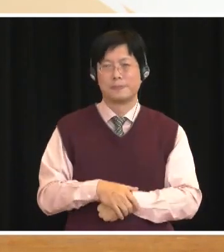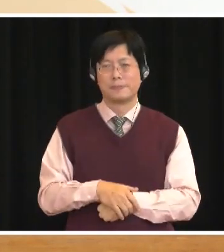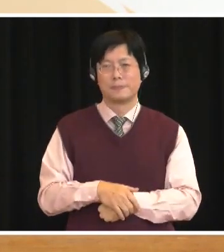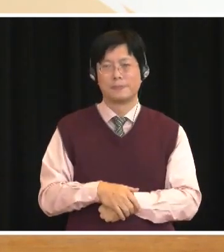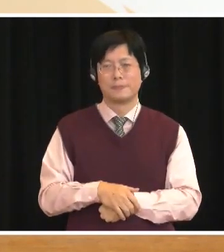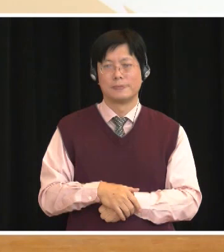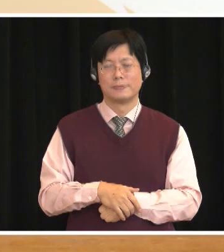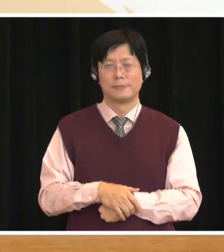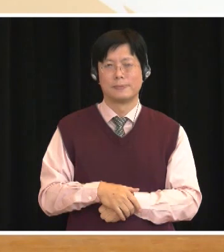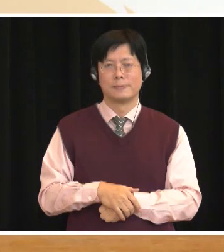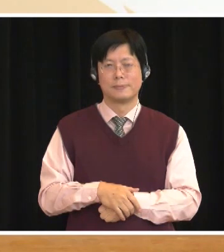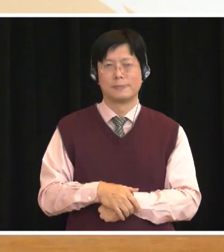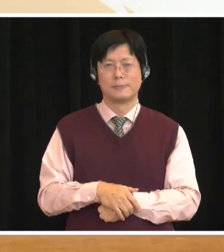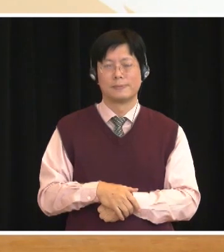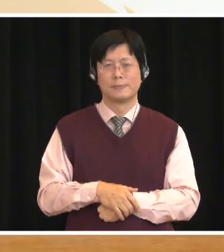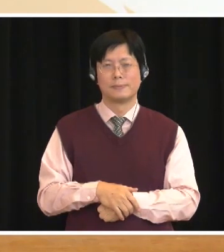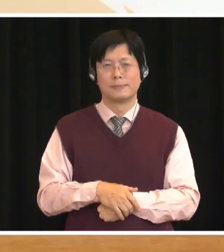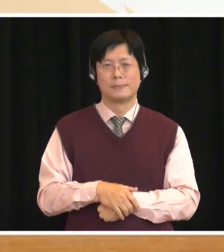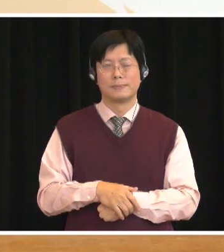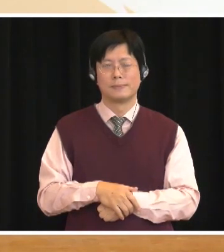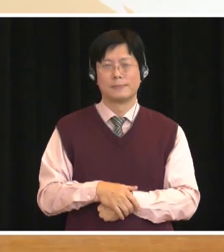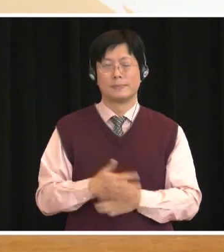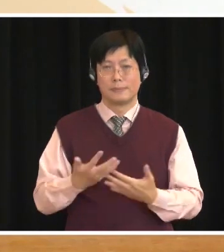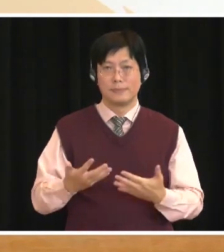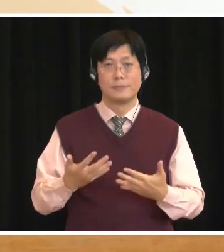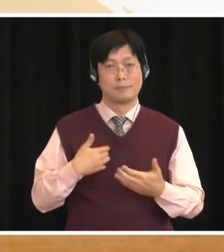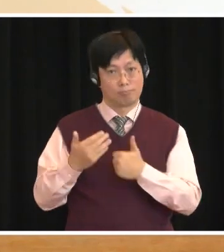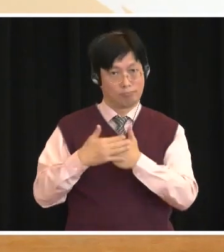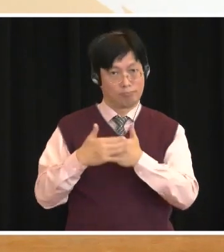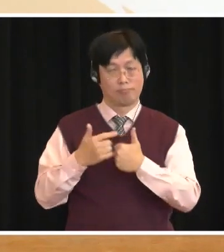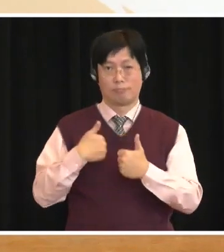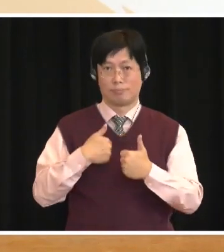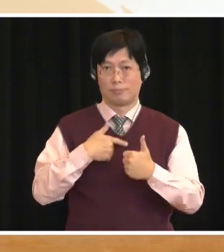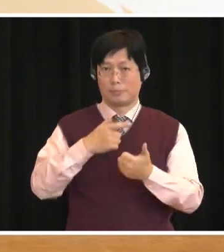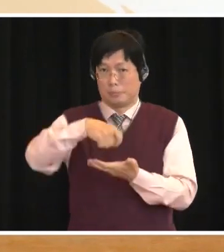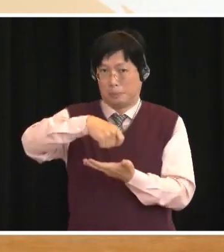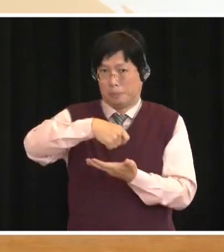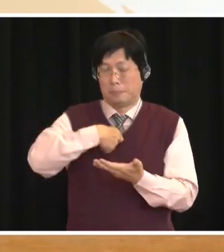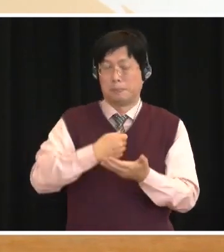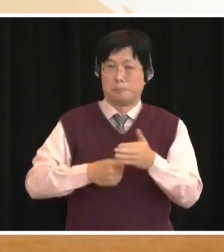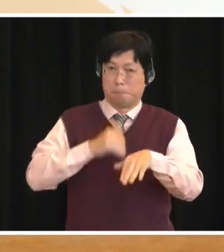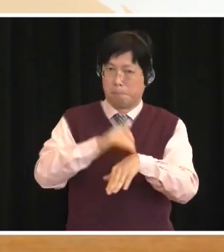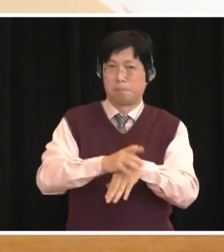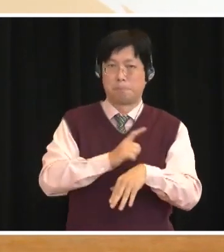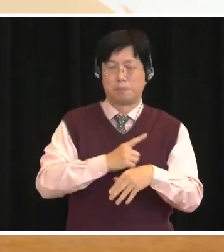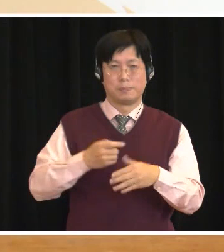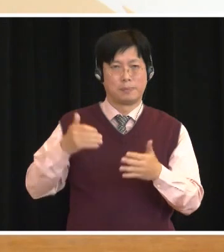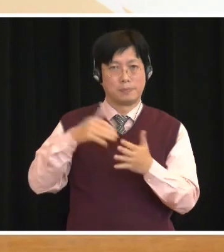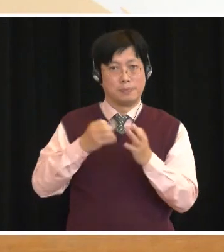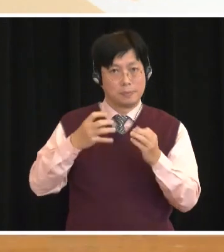concluding observations and recommendations. So,